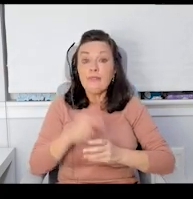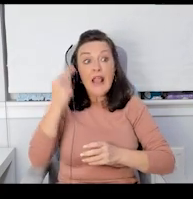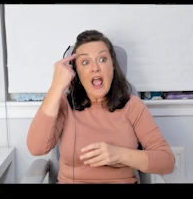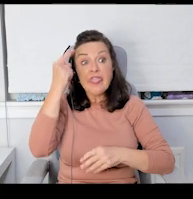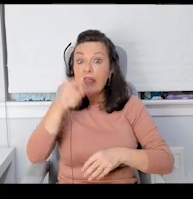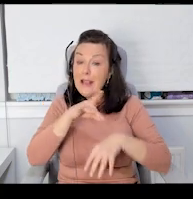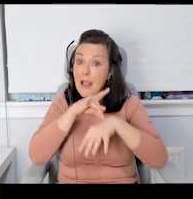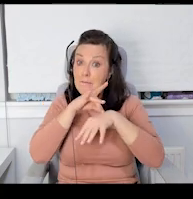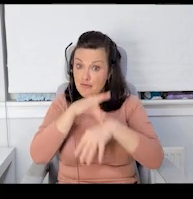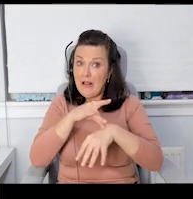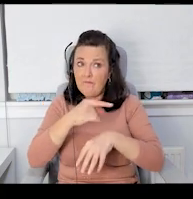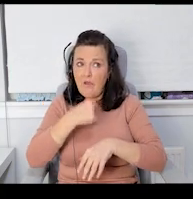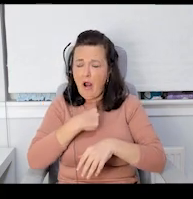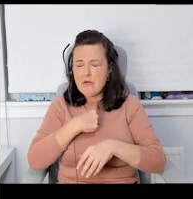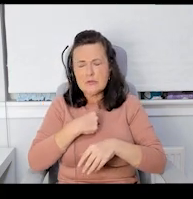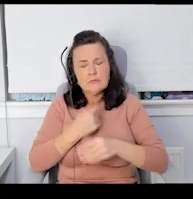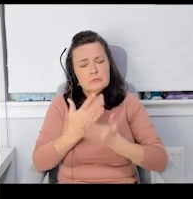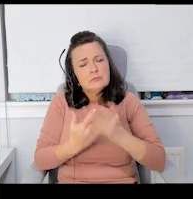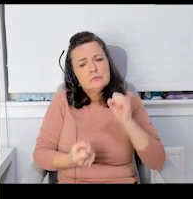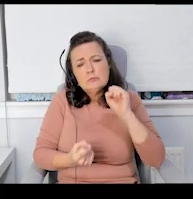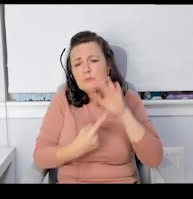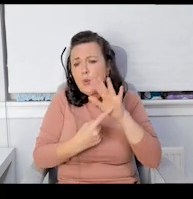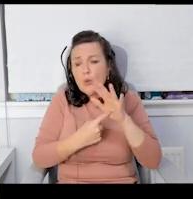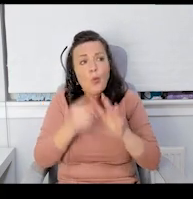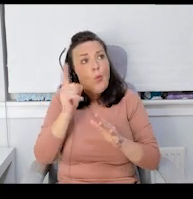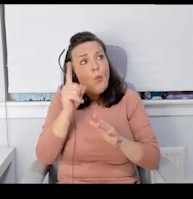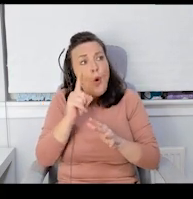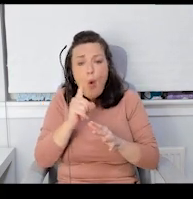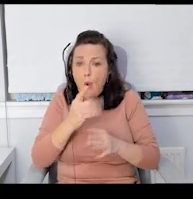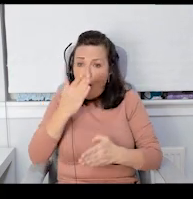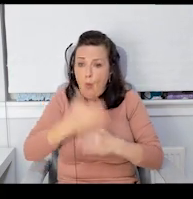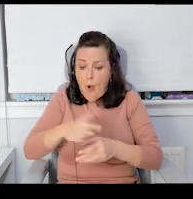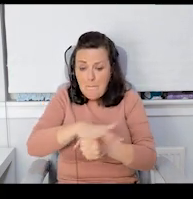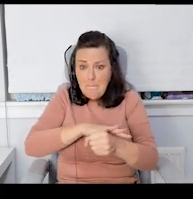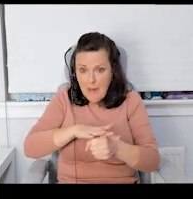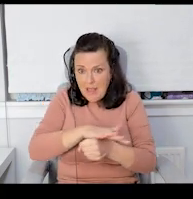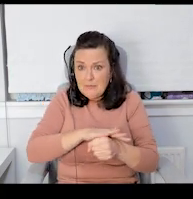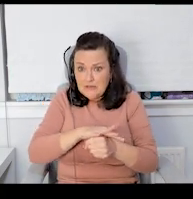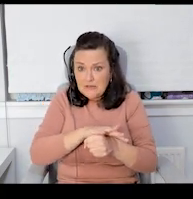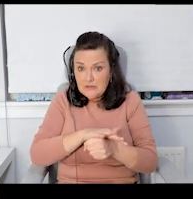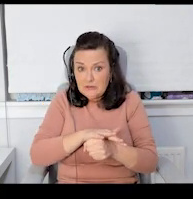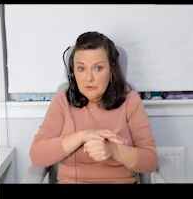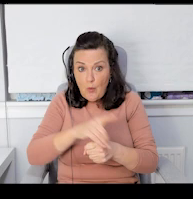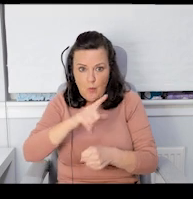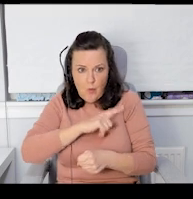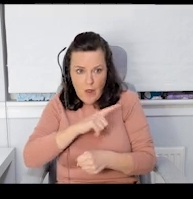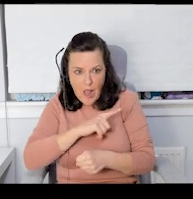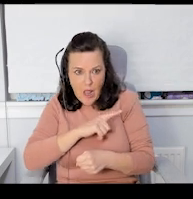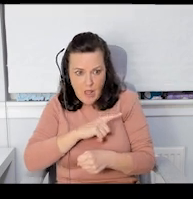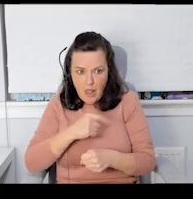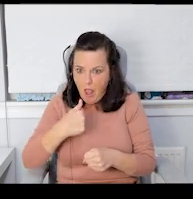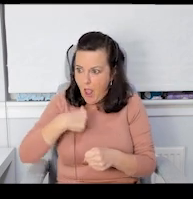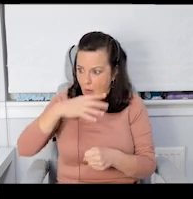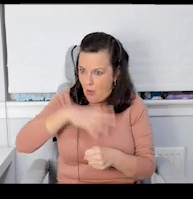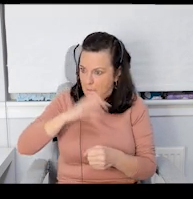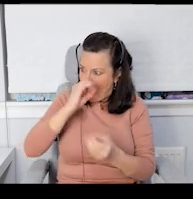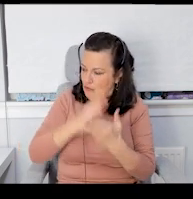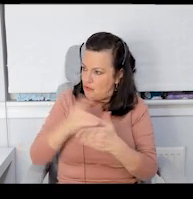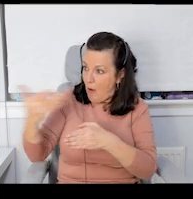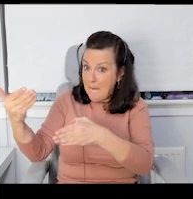very much about those work placements in terms of what offer can we get from employers that marry up to what they need. So that